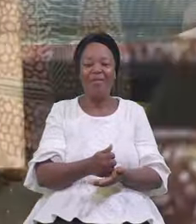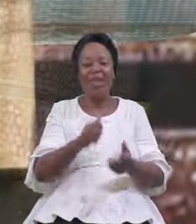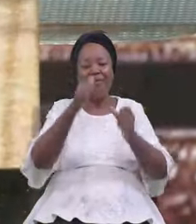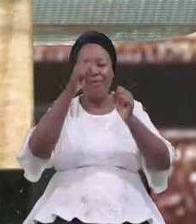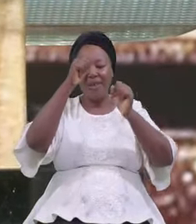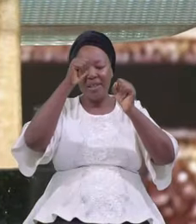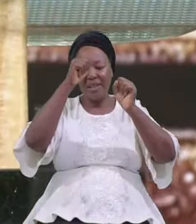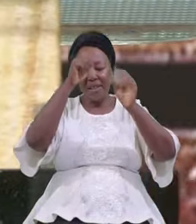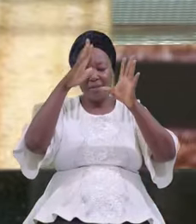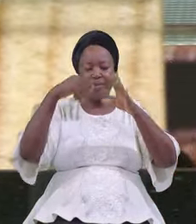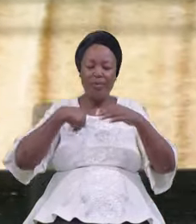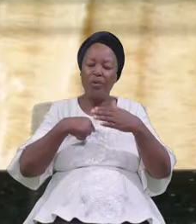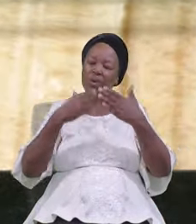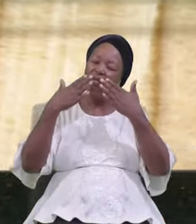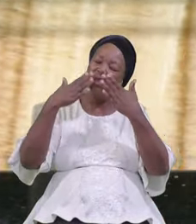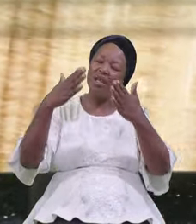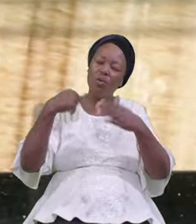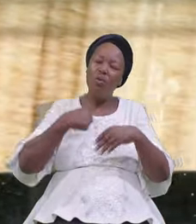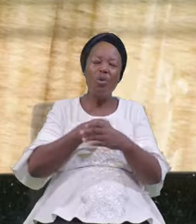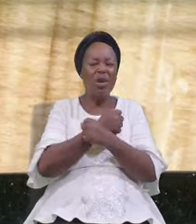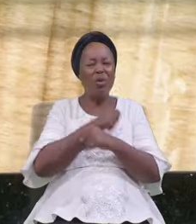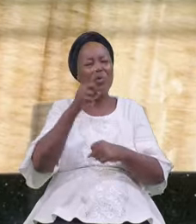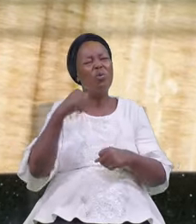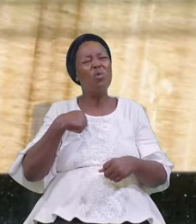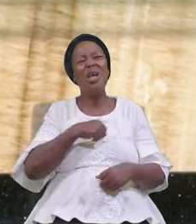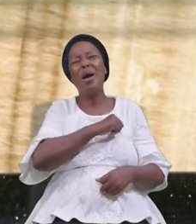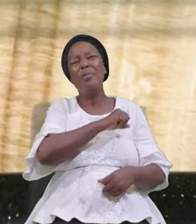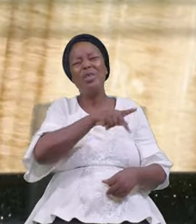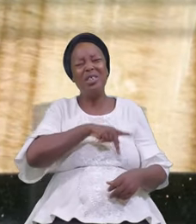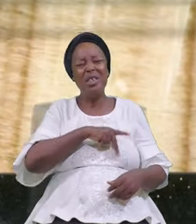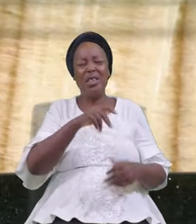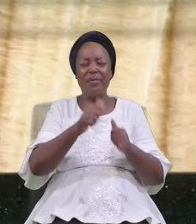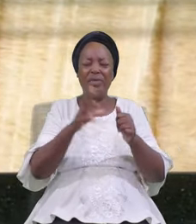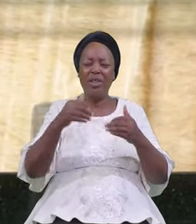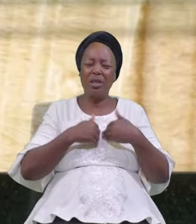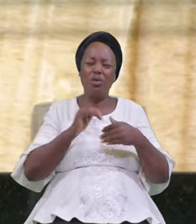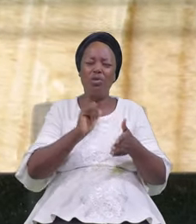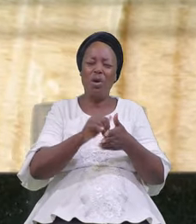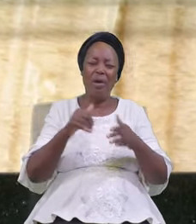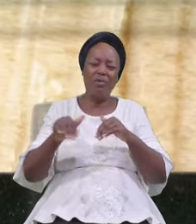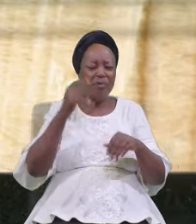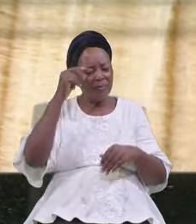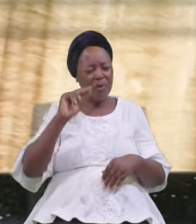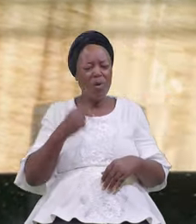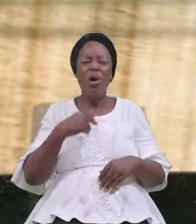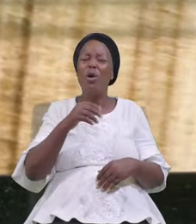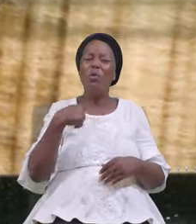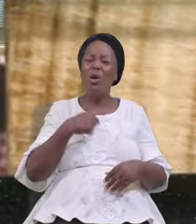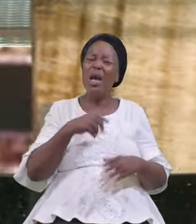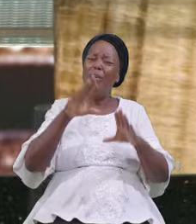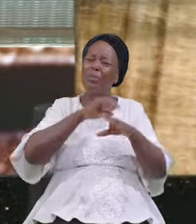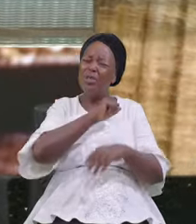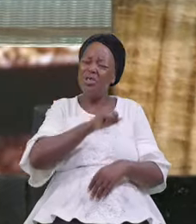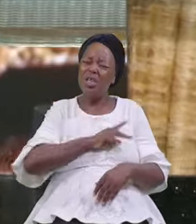Father, we thank you. We love you. We appreciate everything you've done. We appreciate our